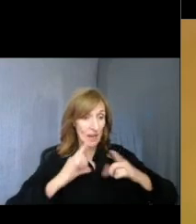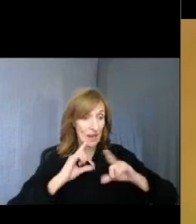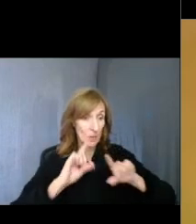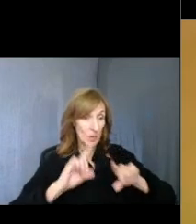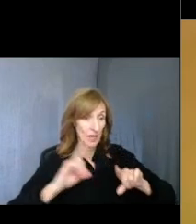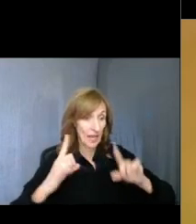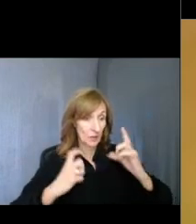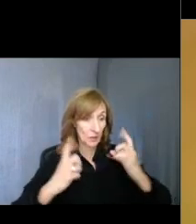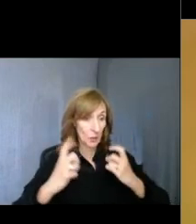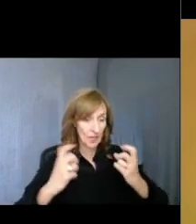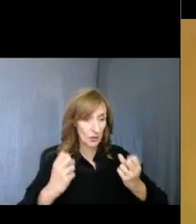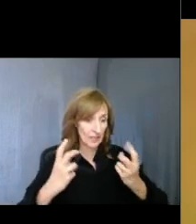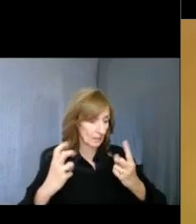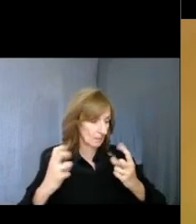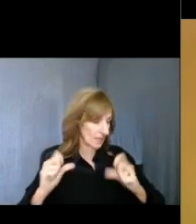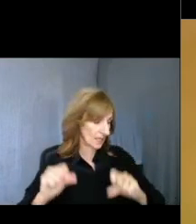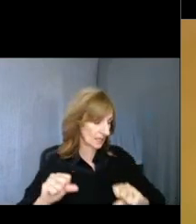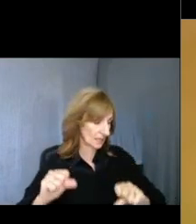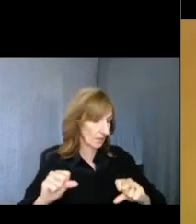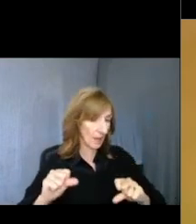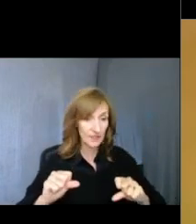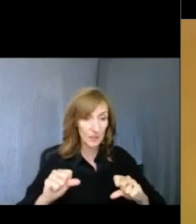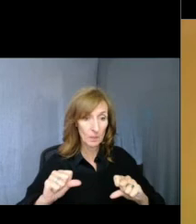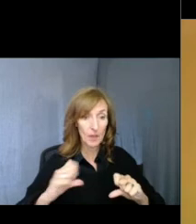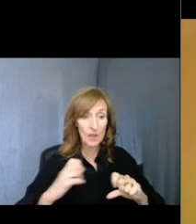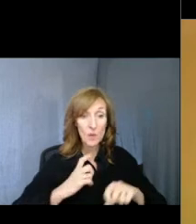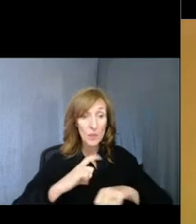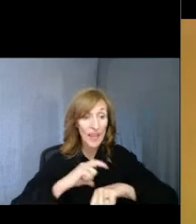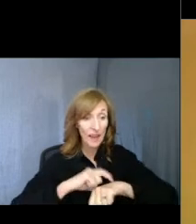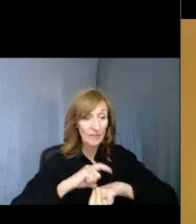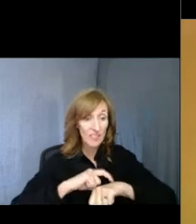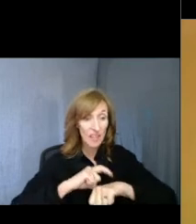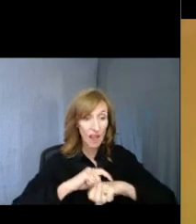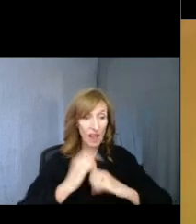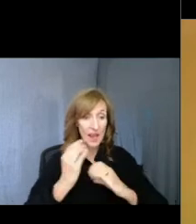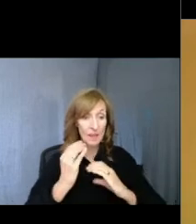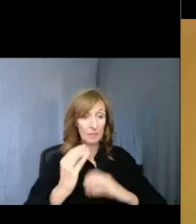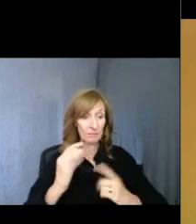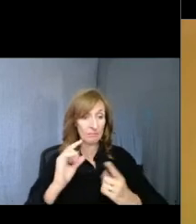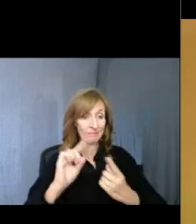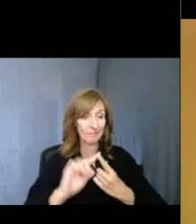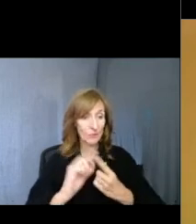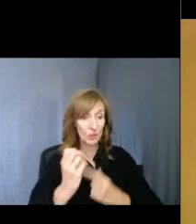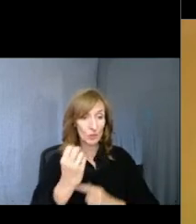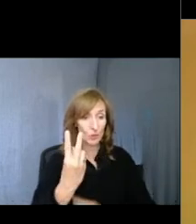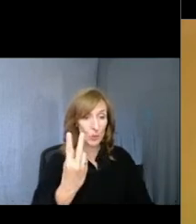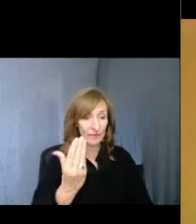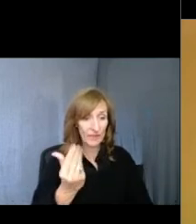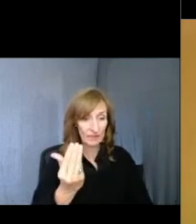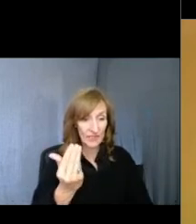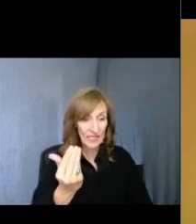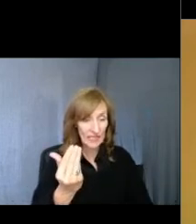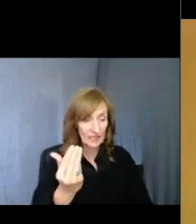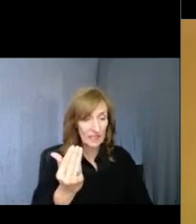We actually have time carved out till 12:15, and that gives us a good 15 minutes to